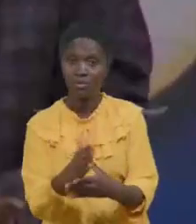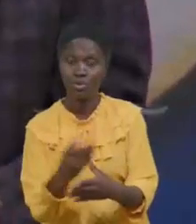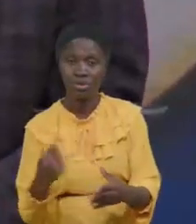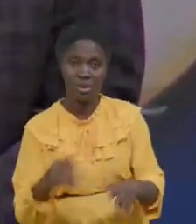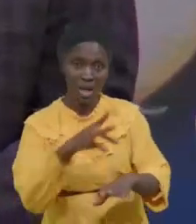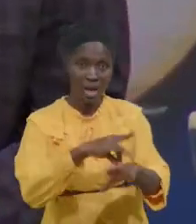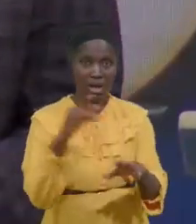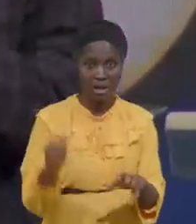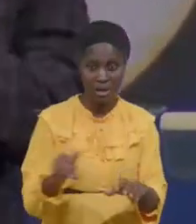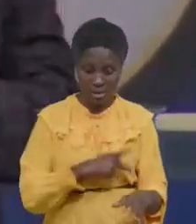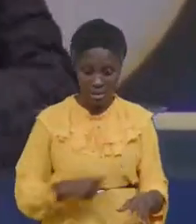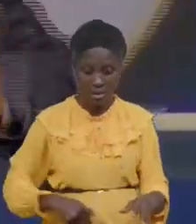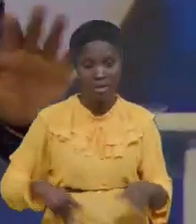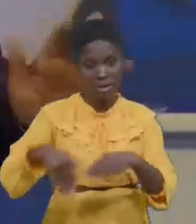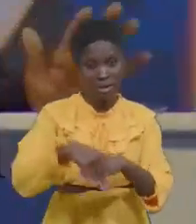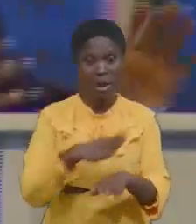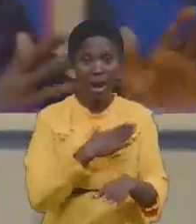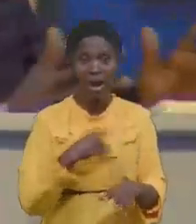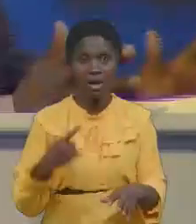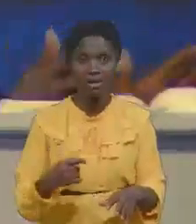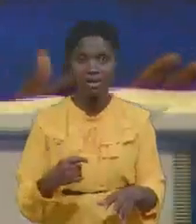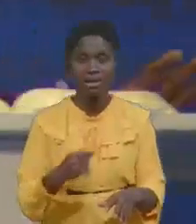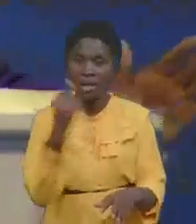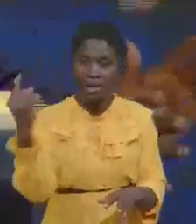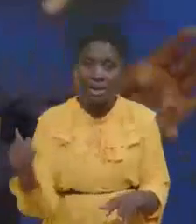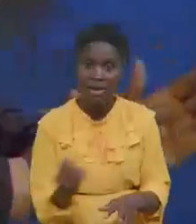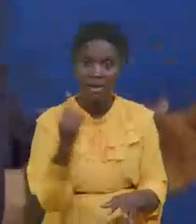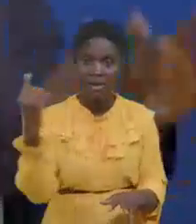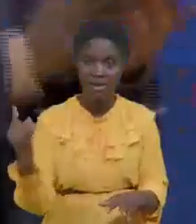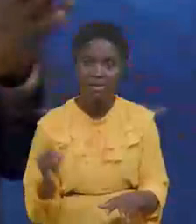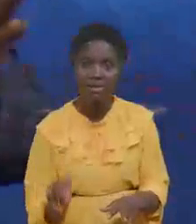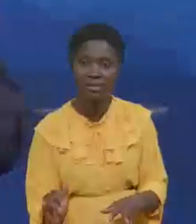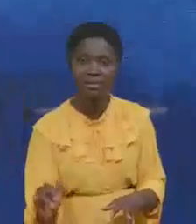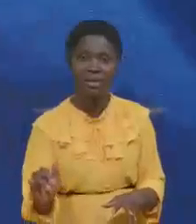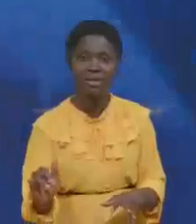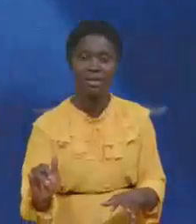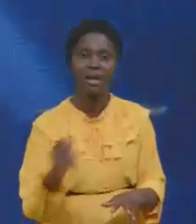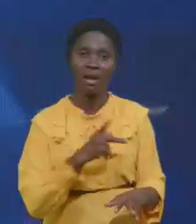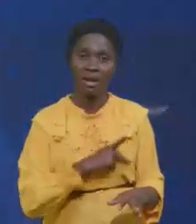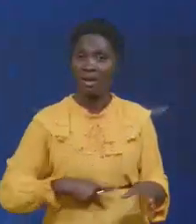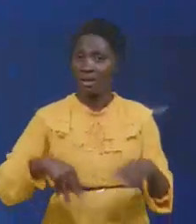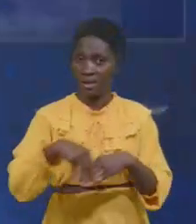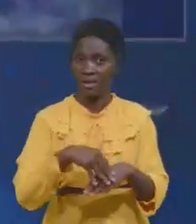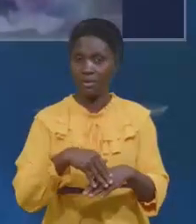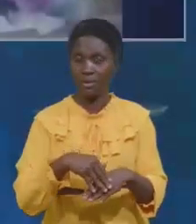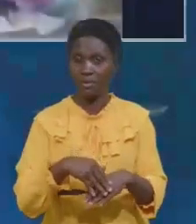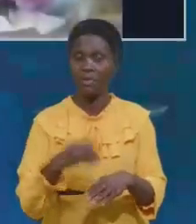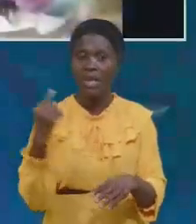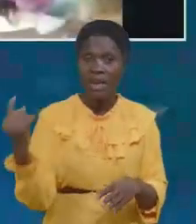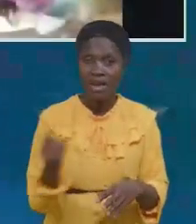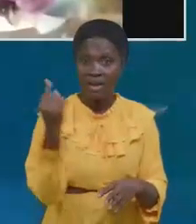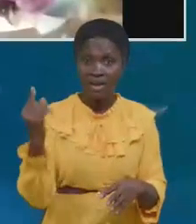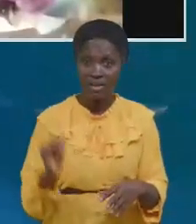earthly kingdom and the eternal kingdom. The eternal kingdom is the